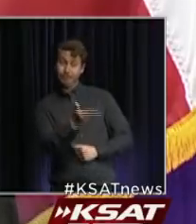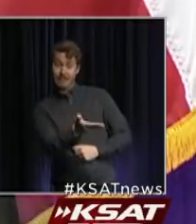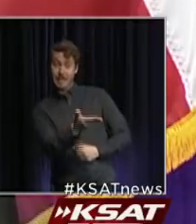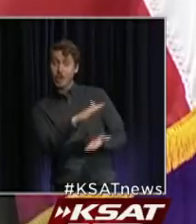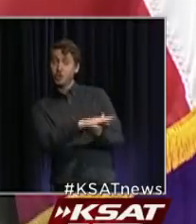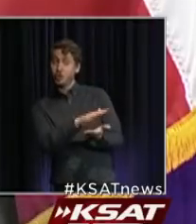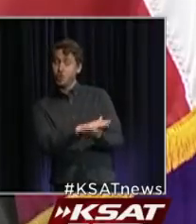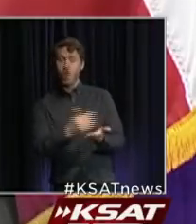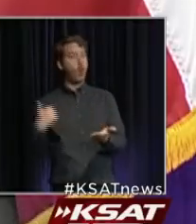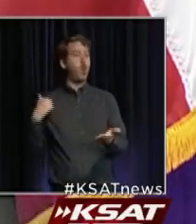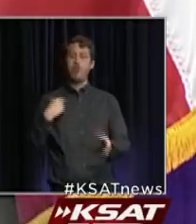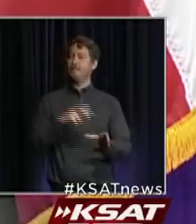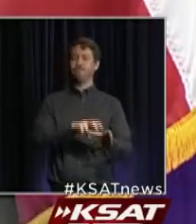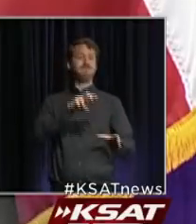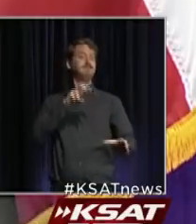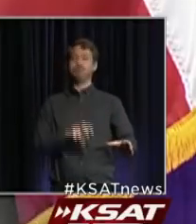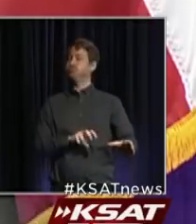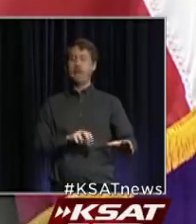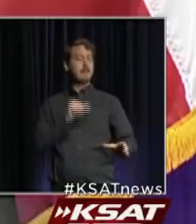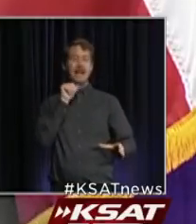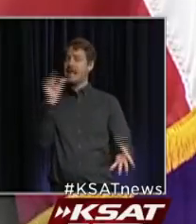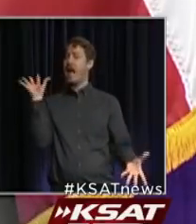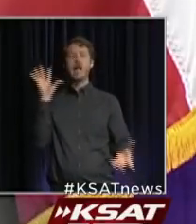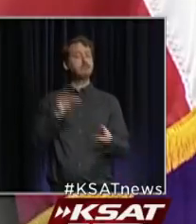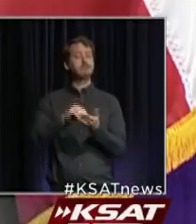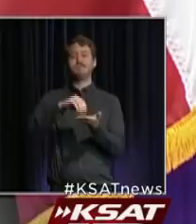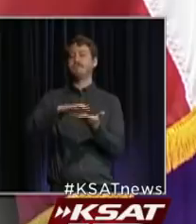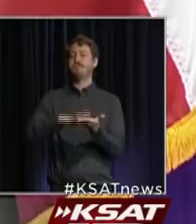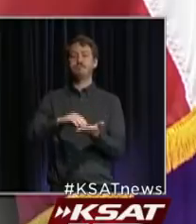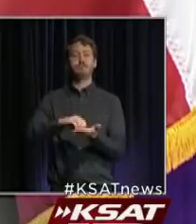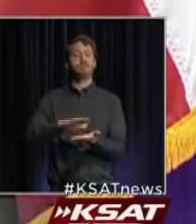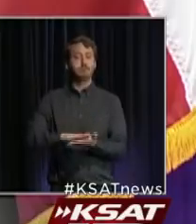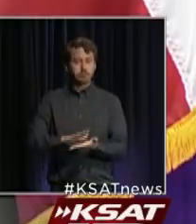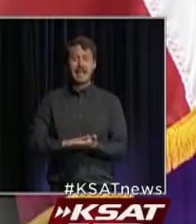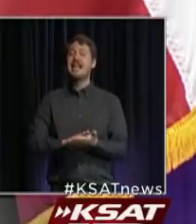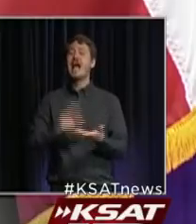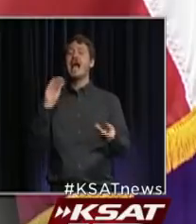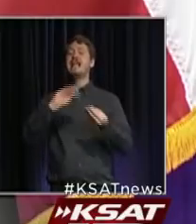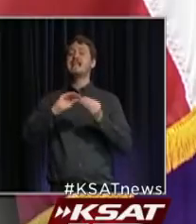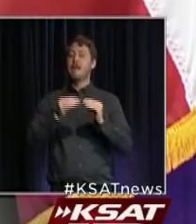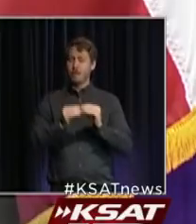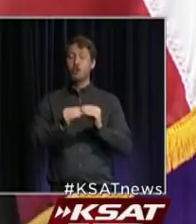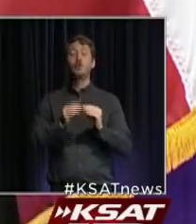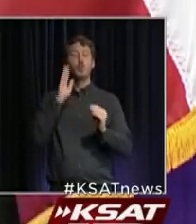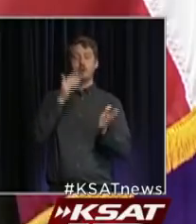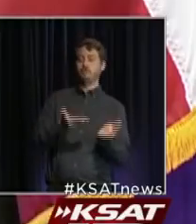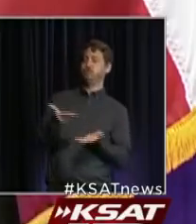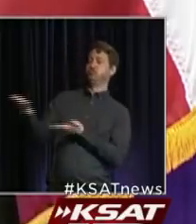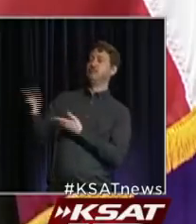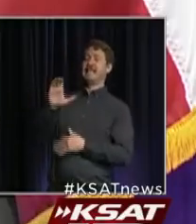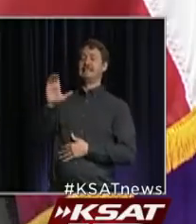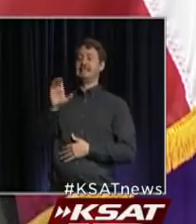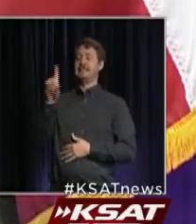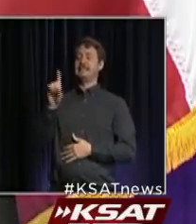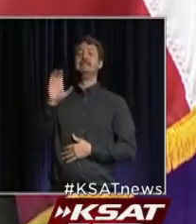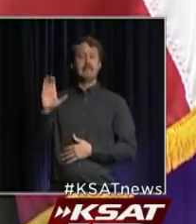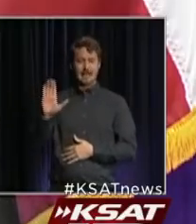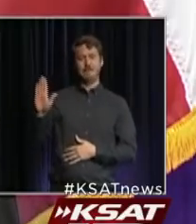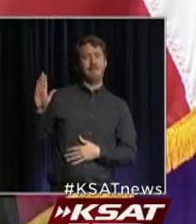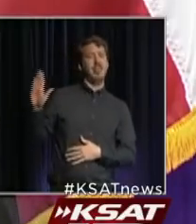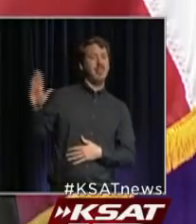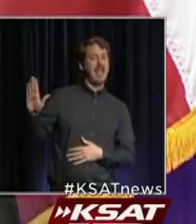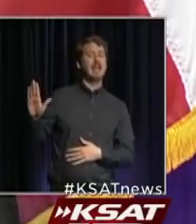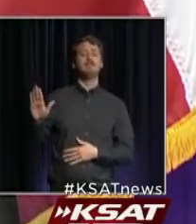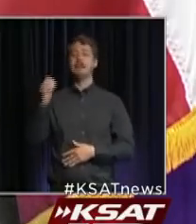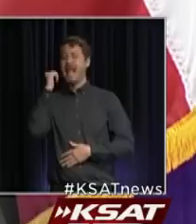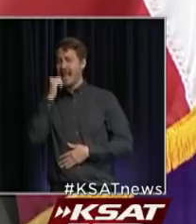longer be compiling or reporting our own school data indicators, instead pointing to that very good CDC guidance that is made available every